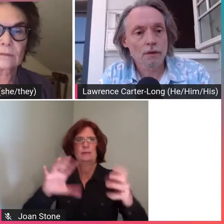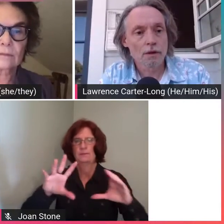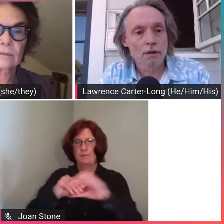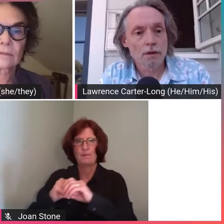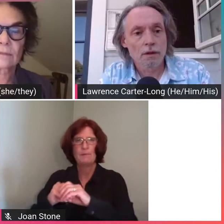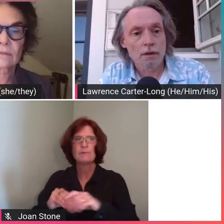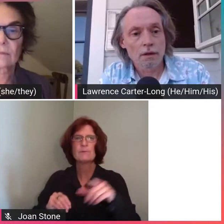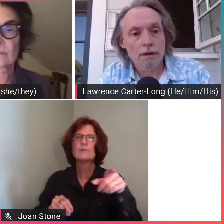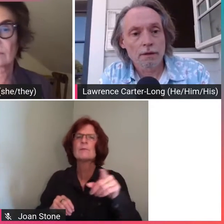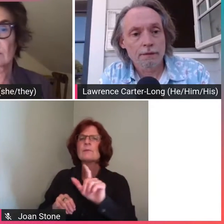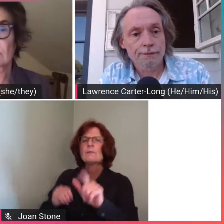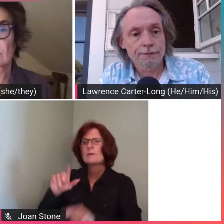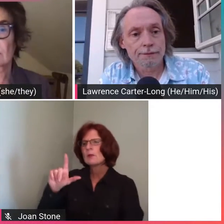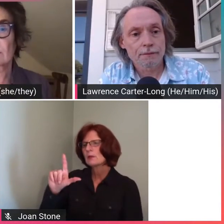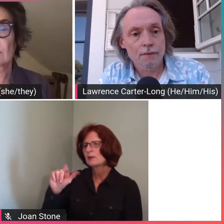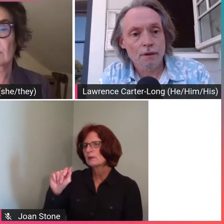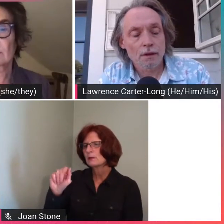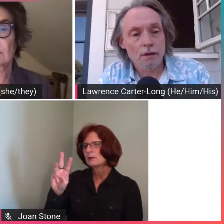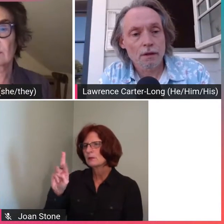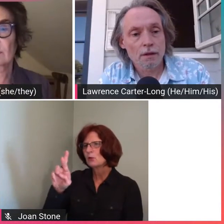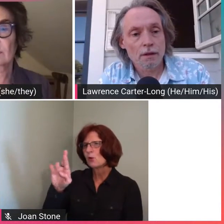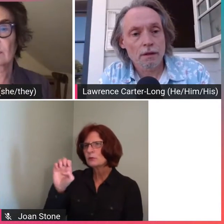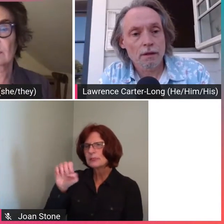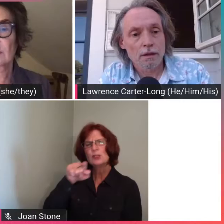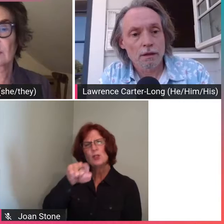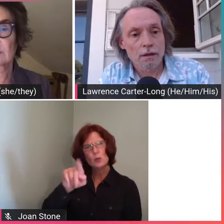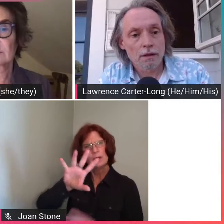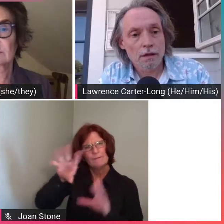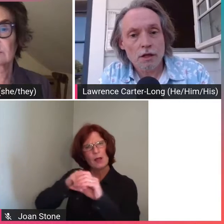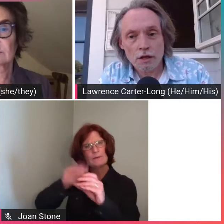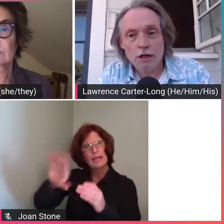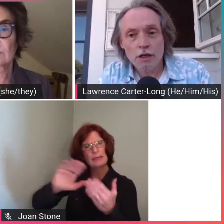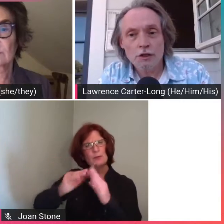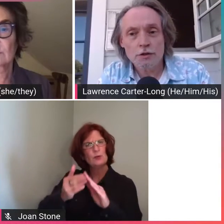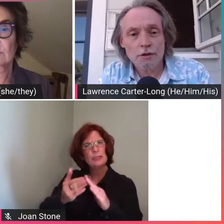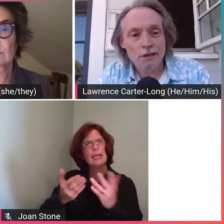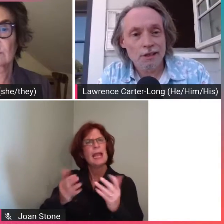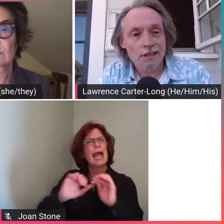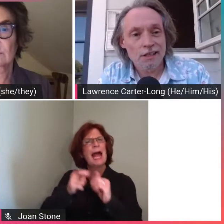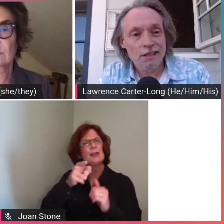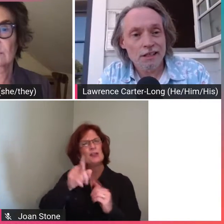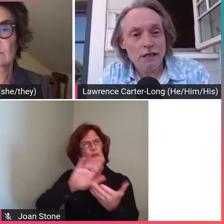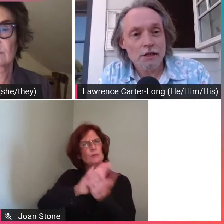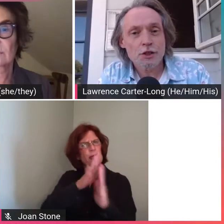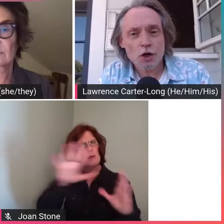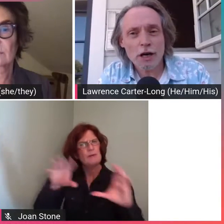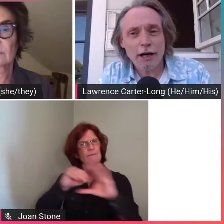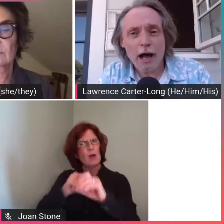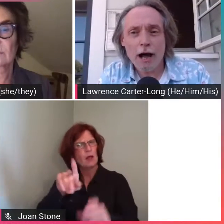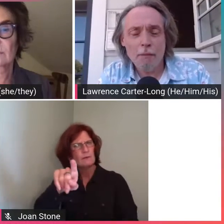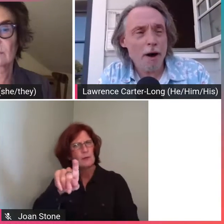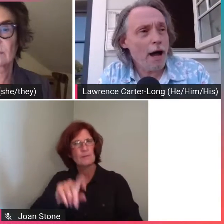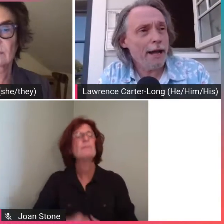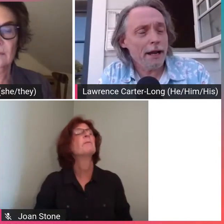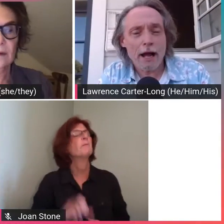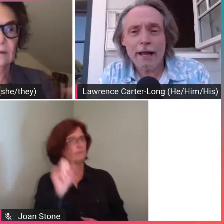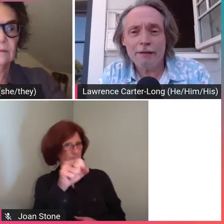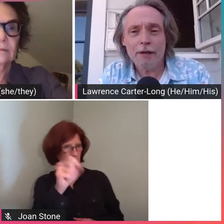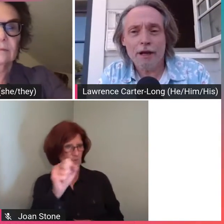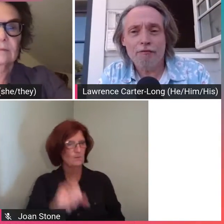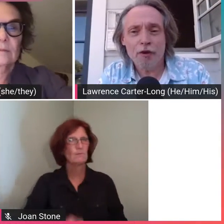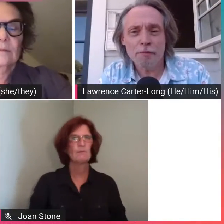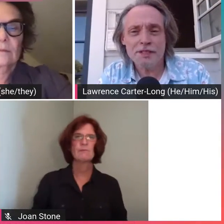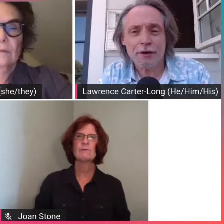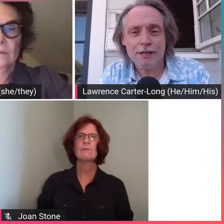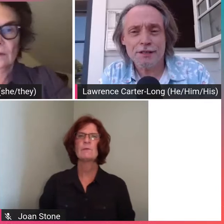were part of that community in the film. Can you explain how you came to the project and how you contributed? Sure. I